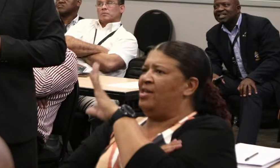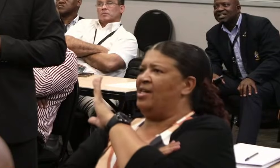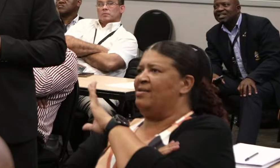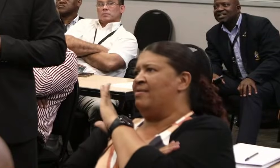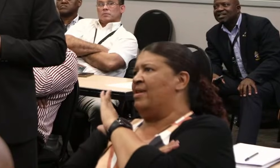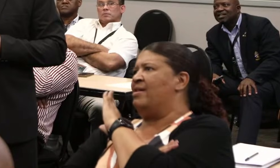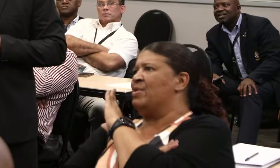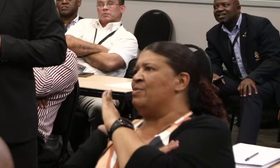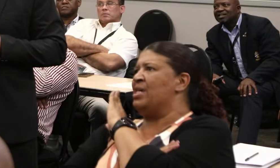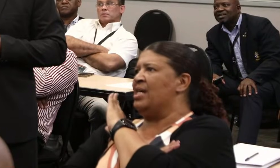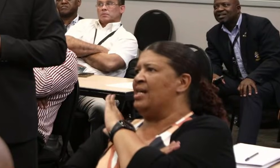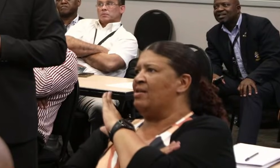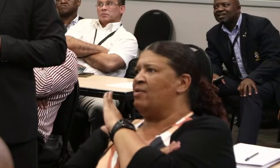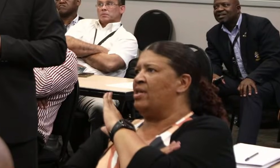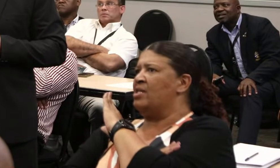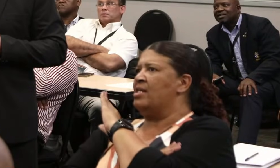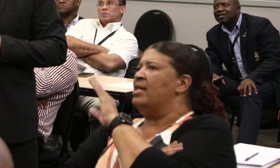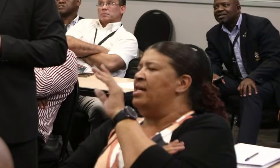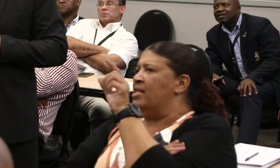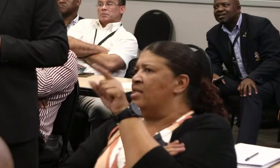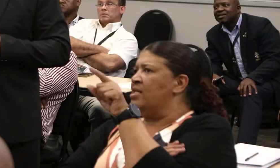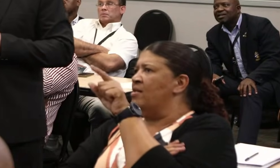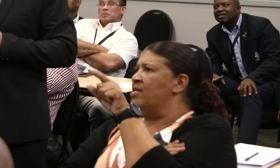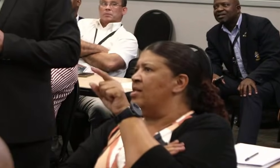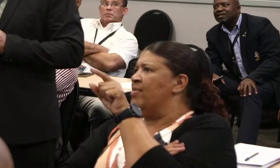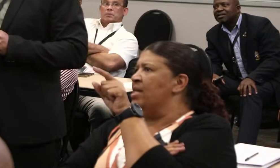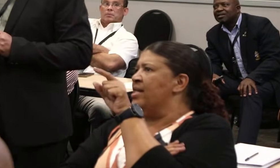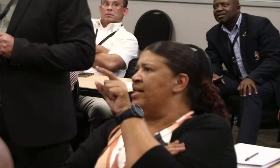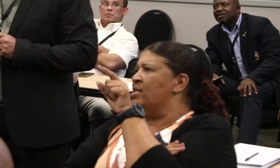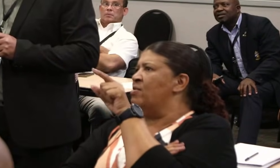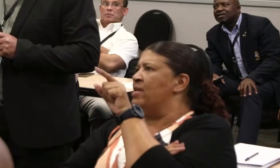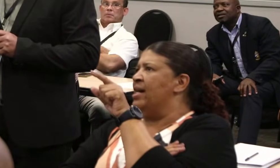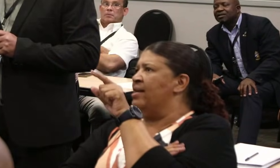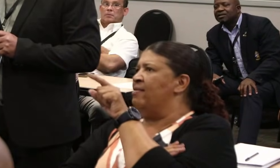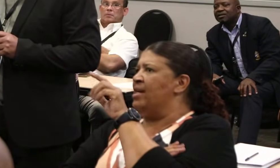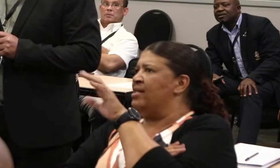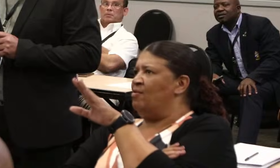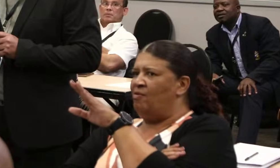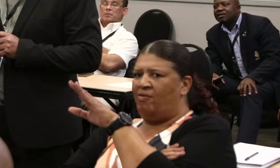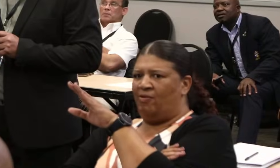Sorry, and I'm speaking. Is this not something that has to be done